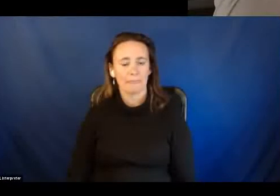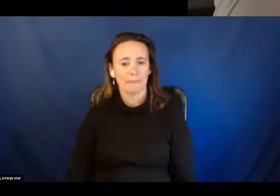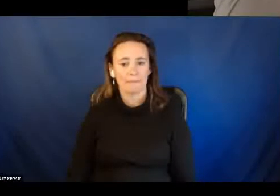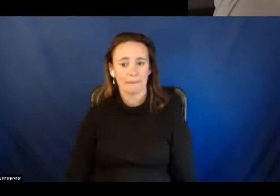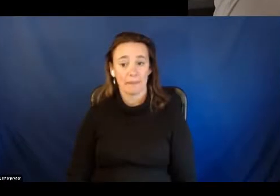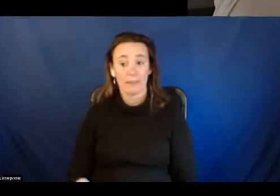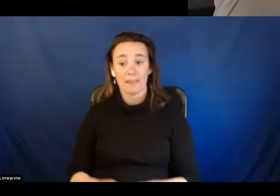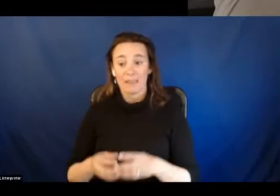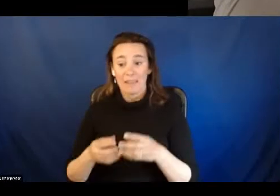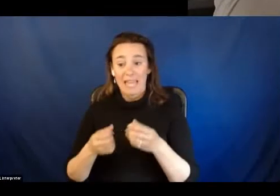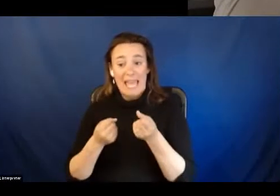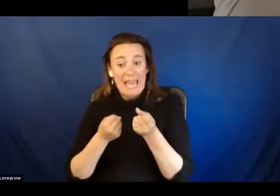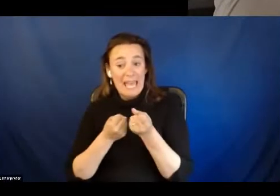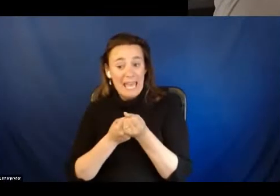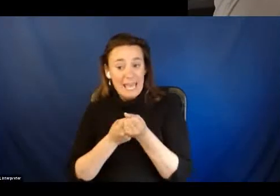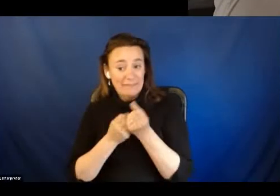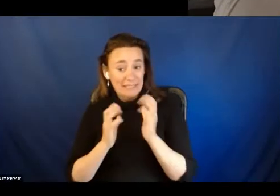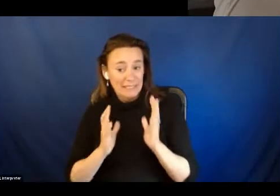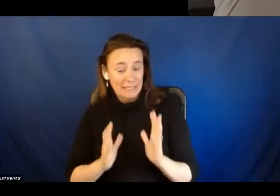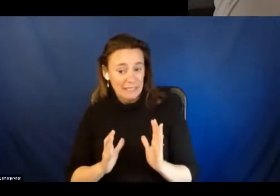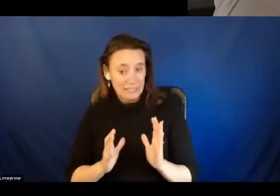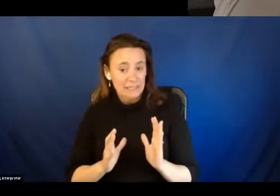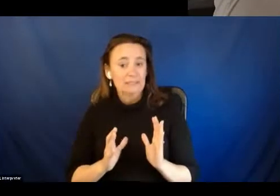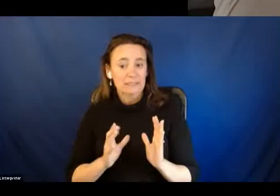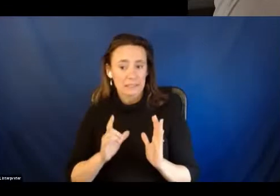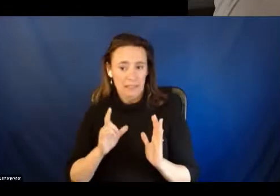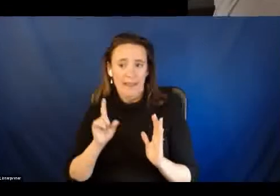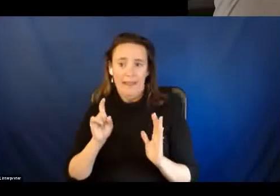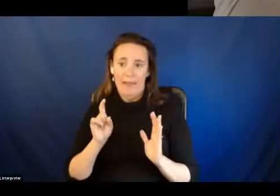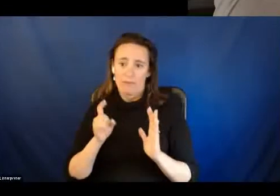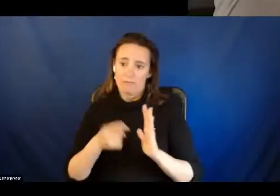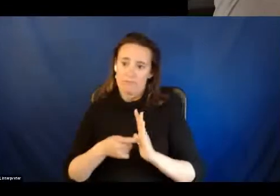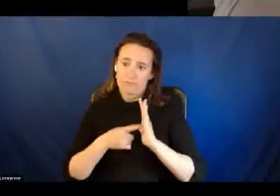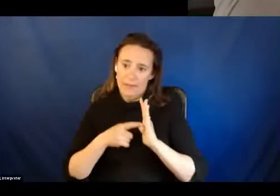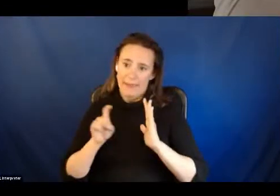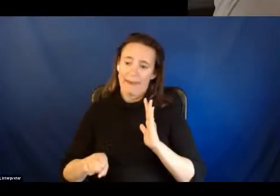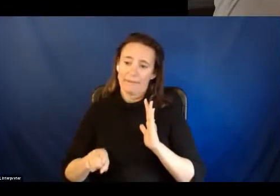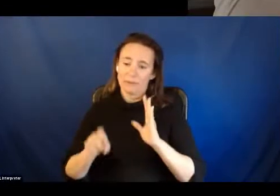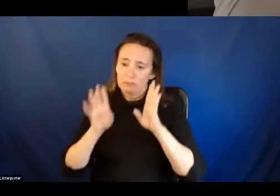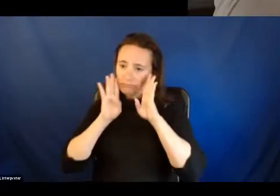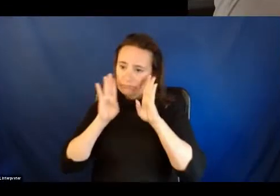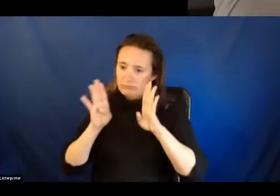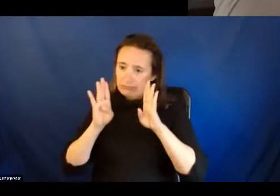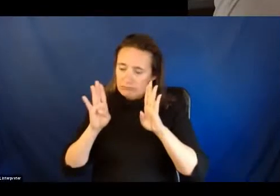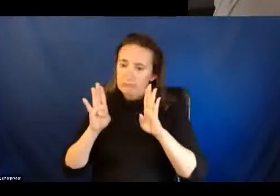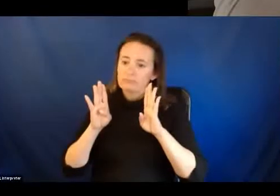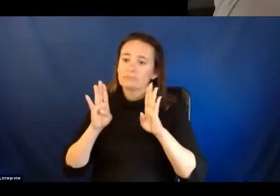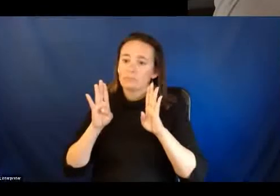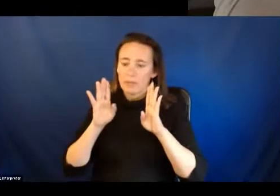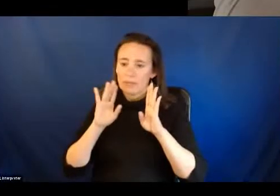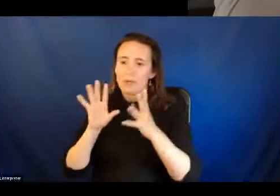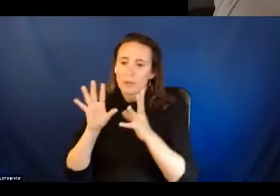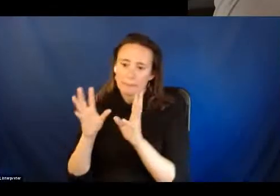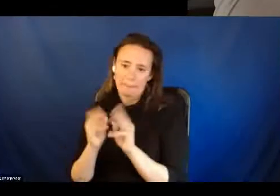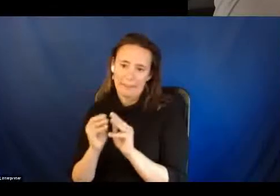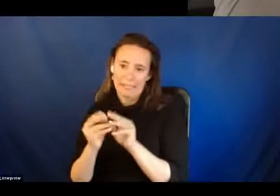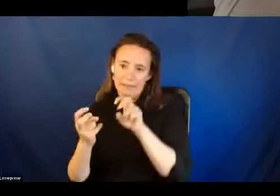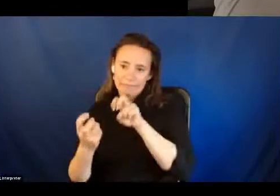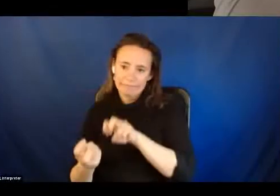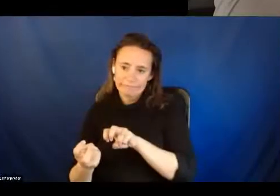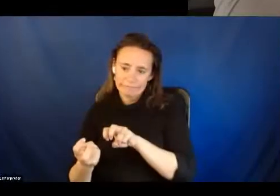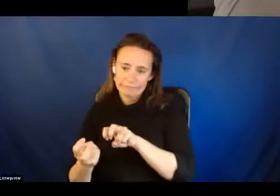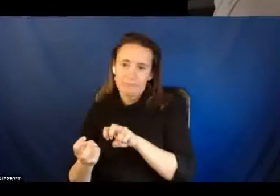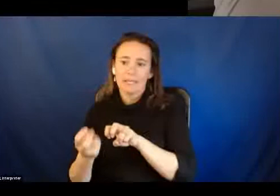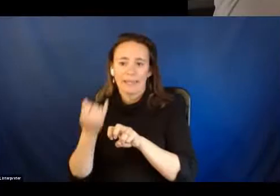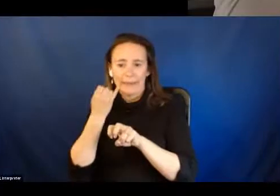Advocates have to be able to give survivors their full attention when meeting with them, even if there's other things going on, which we know that there always